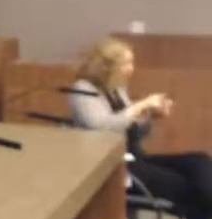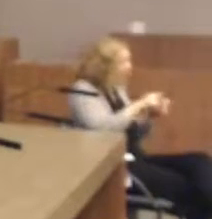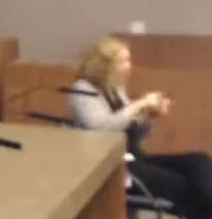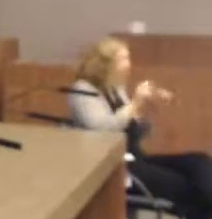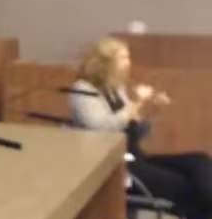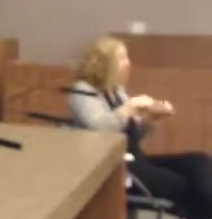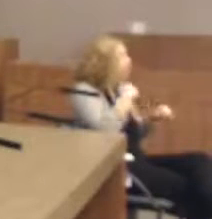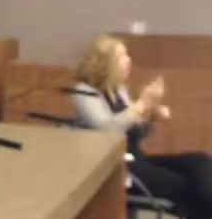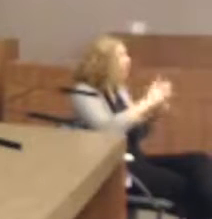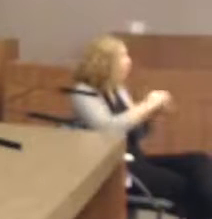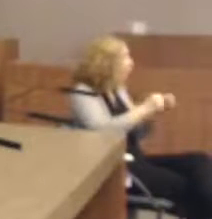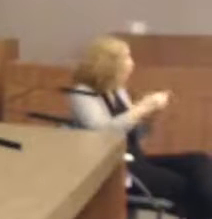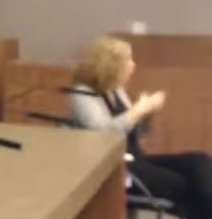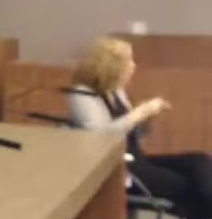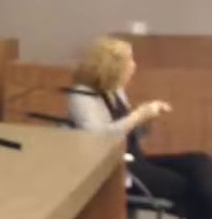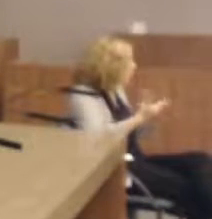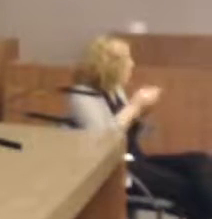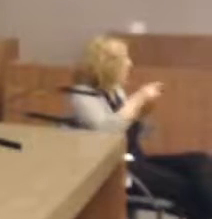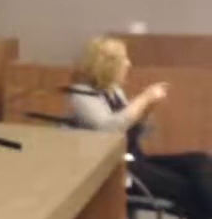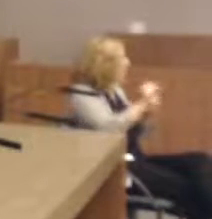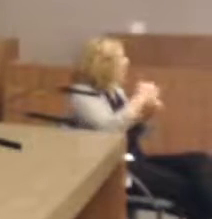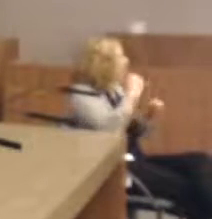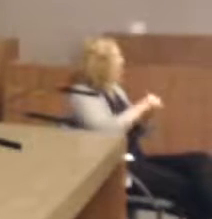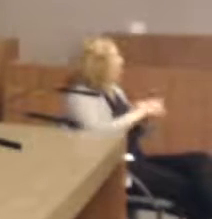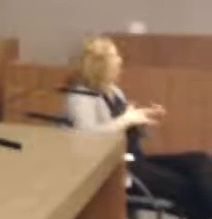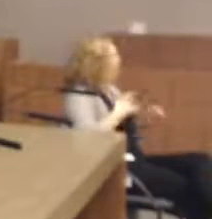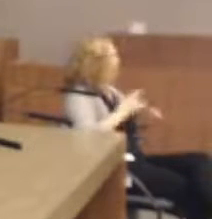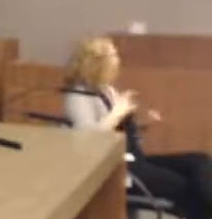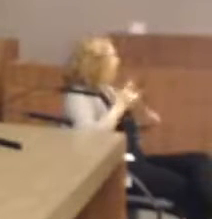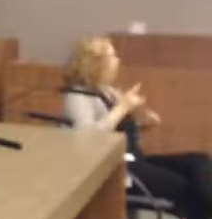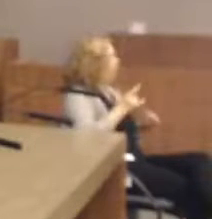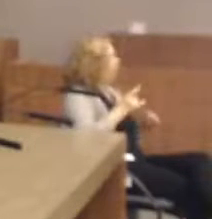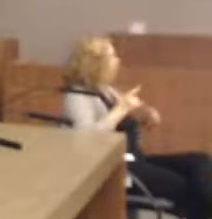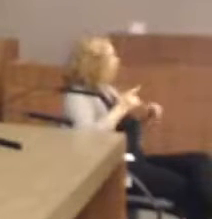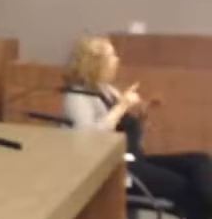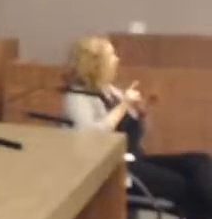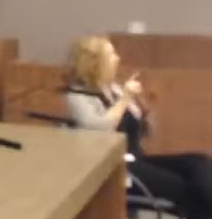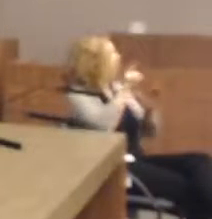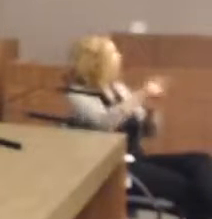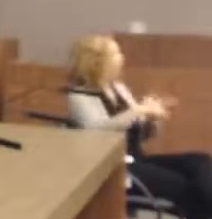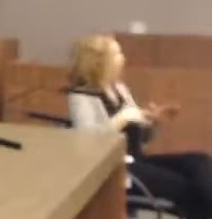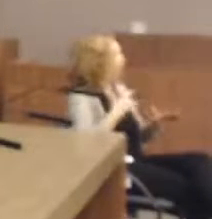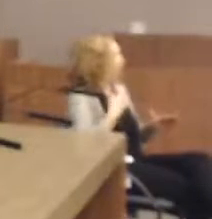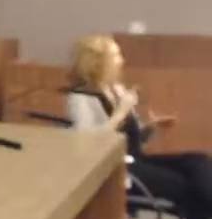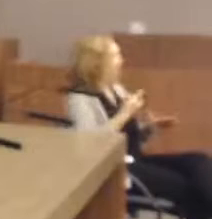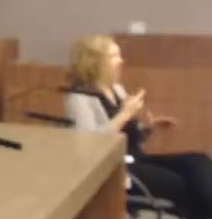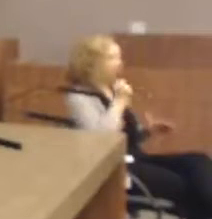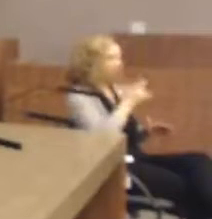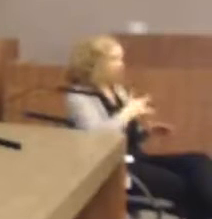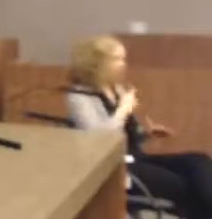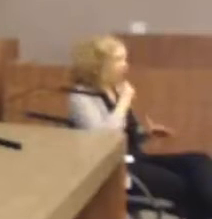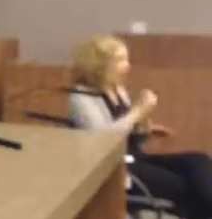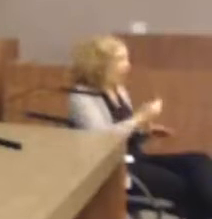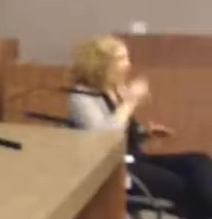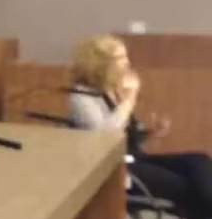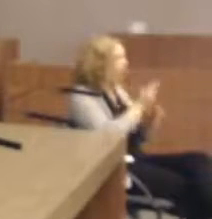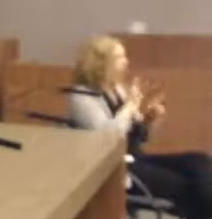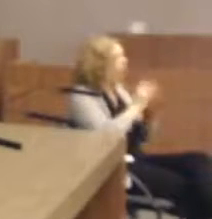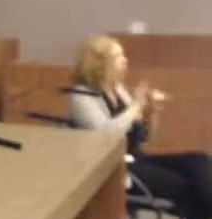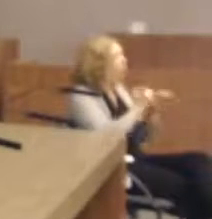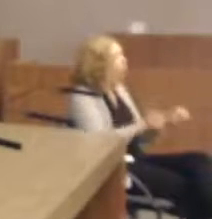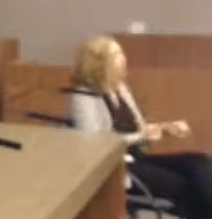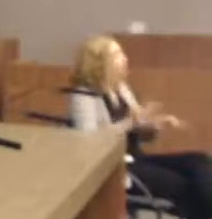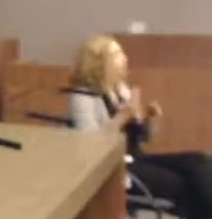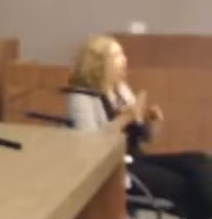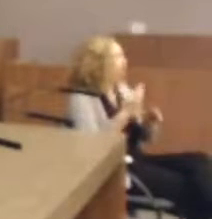be remembering sensations or feelings. And later, those feelings feel bad, and they're going to figure out how to get rid of those feelings. And there are